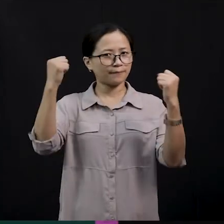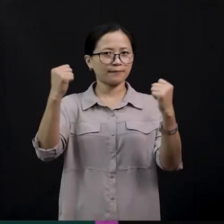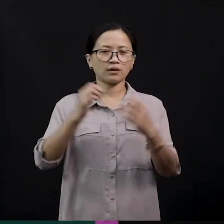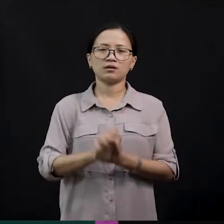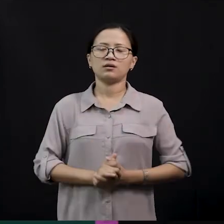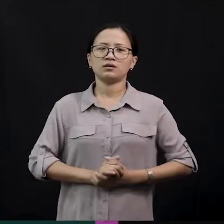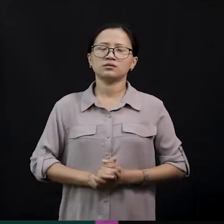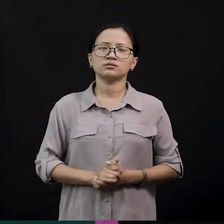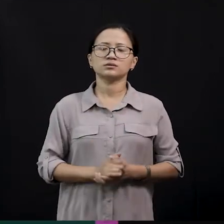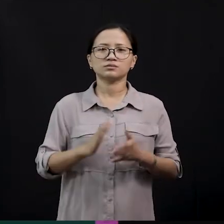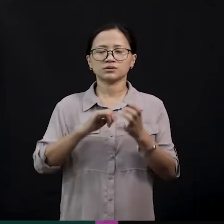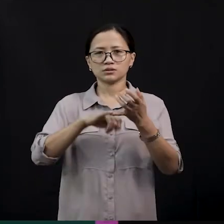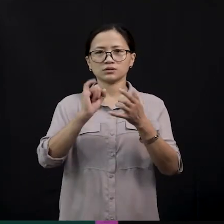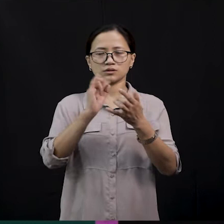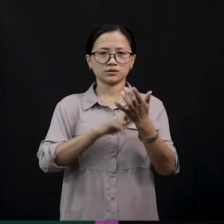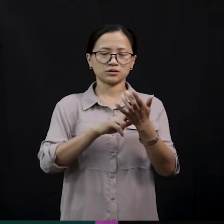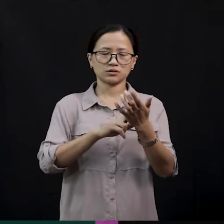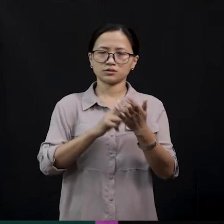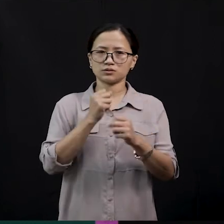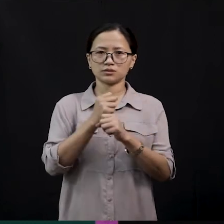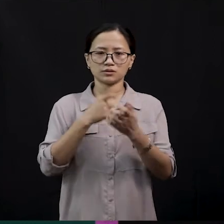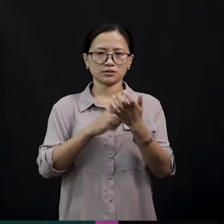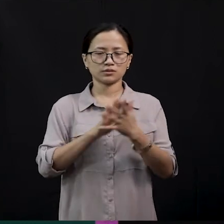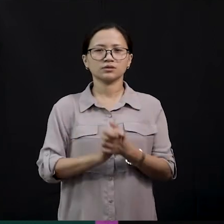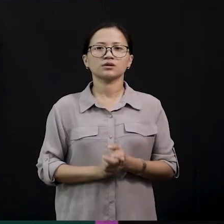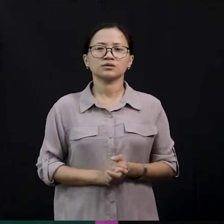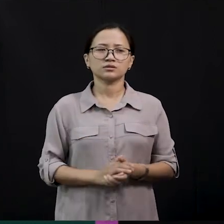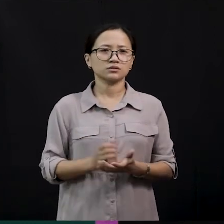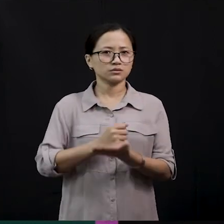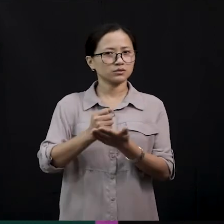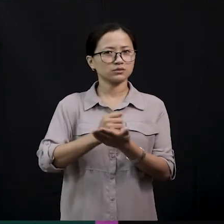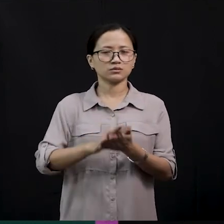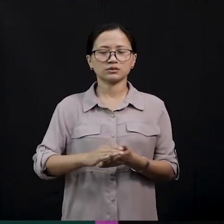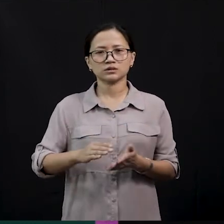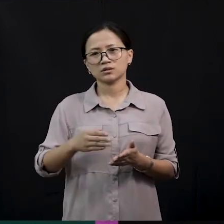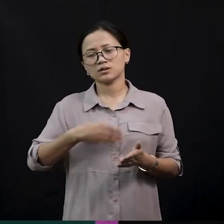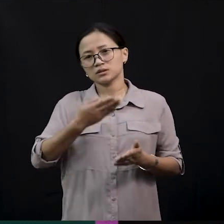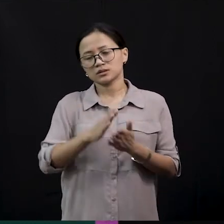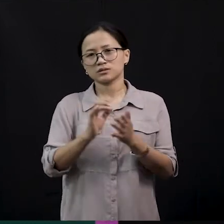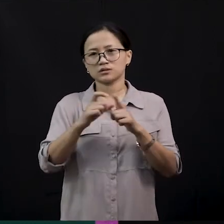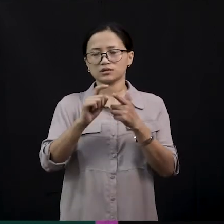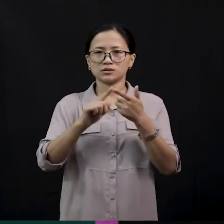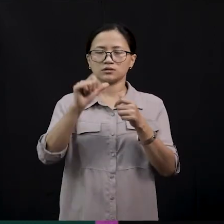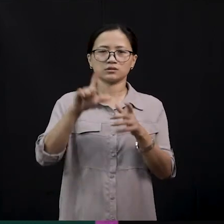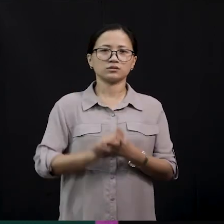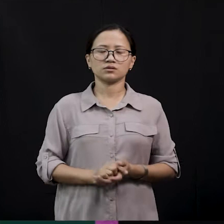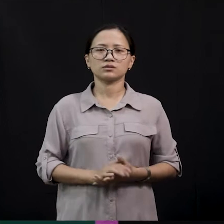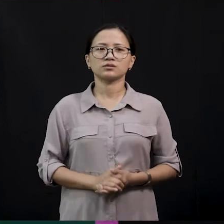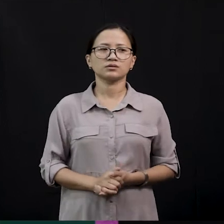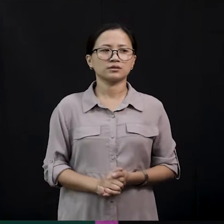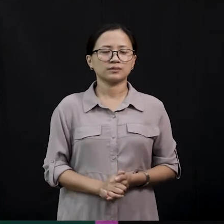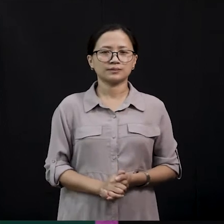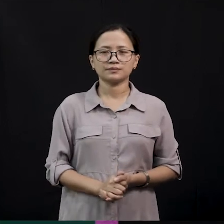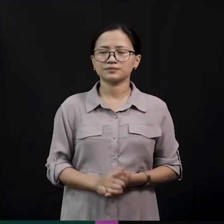is signifying that, or meaning that he is trying to strike a deal with the laborer and said, I am going to